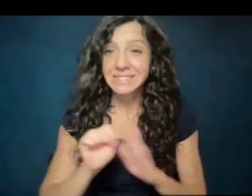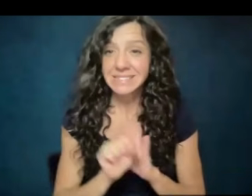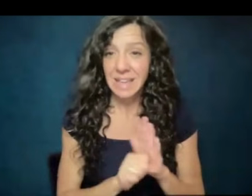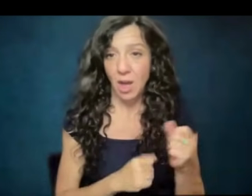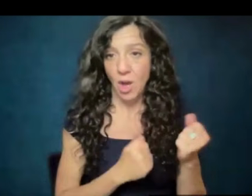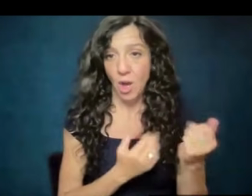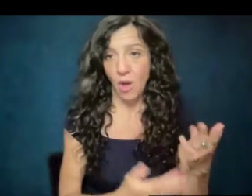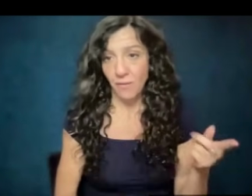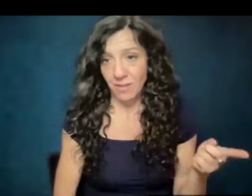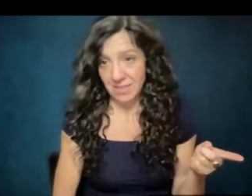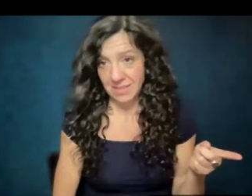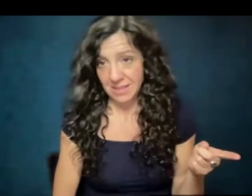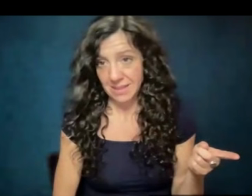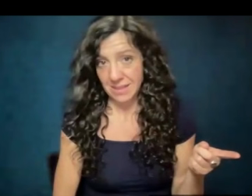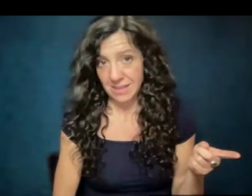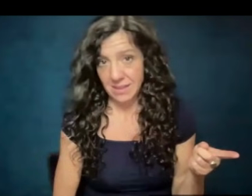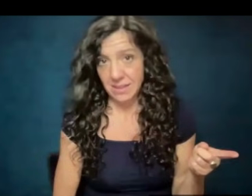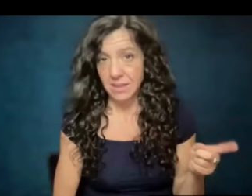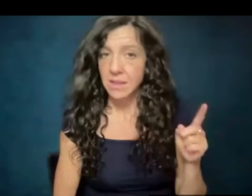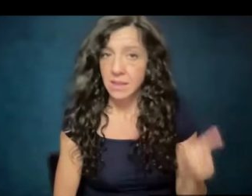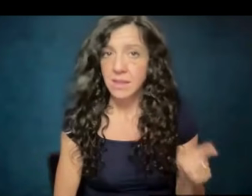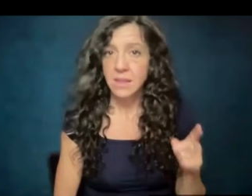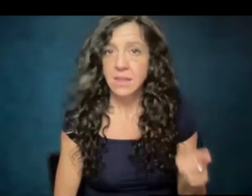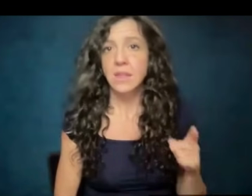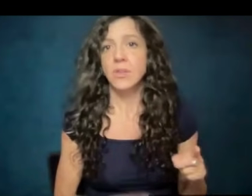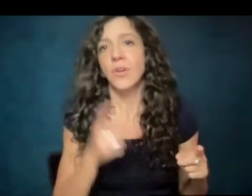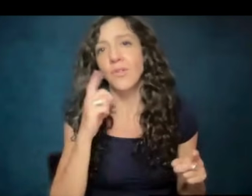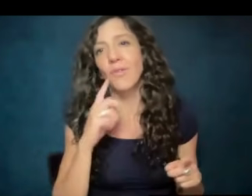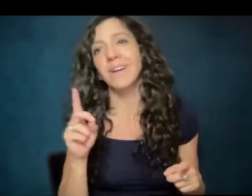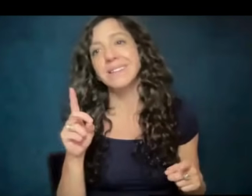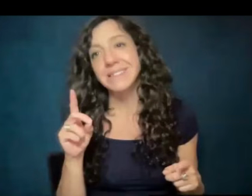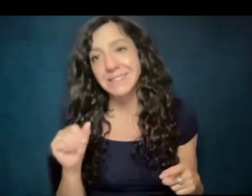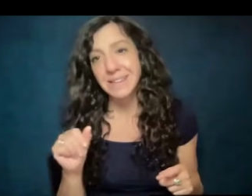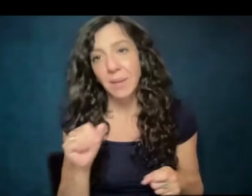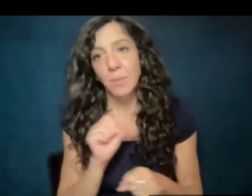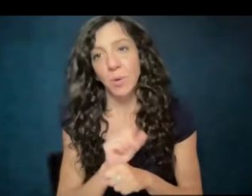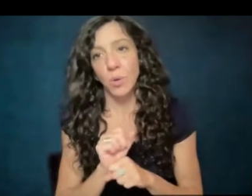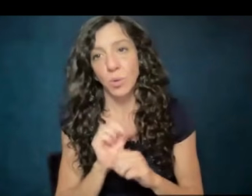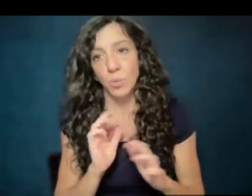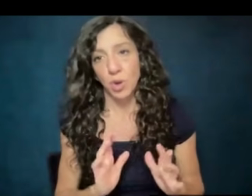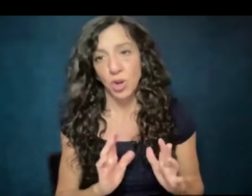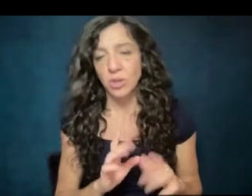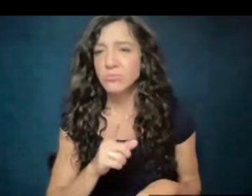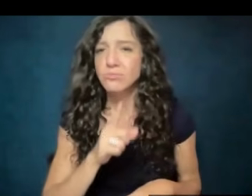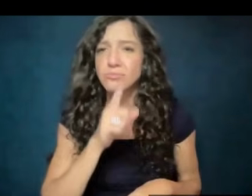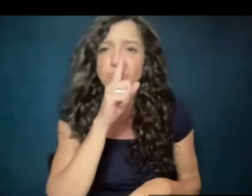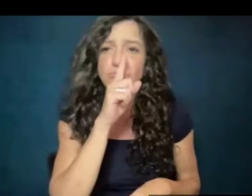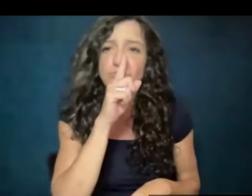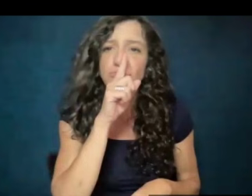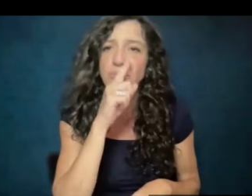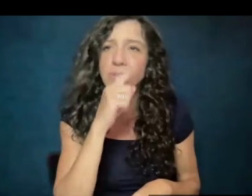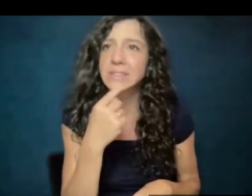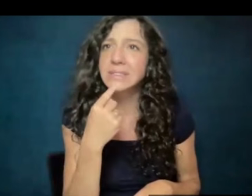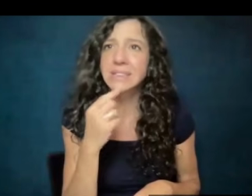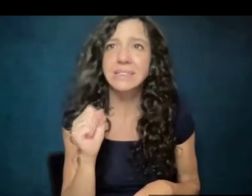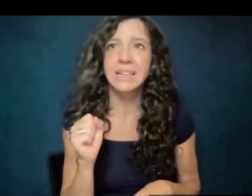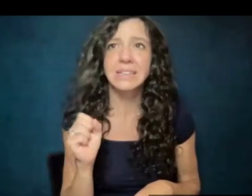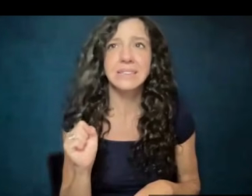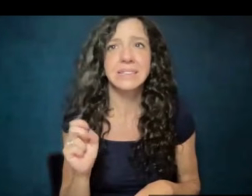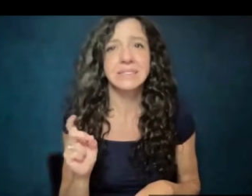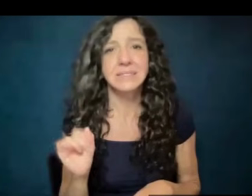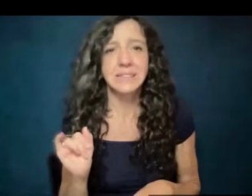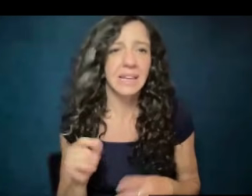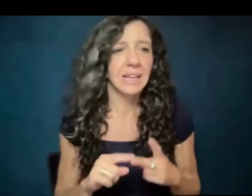Yeah, for disabled workers. Notice it's disabled workers. It doesn't necessarily say SSDI